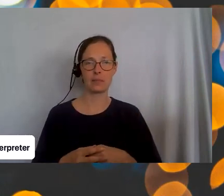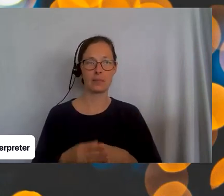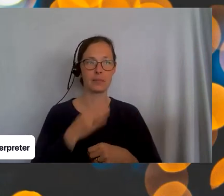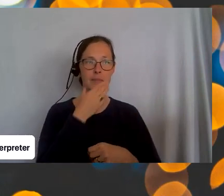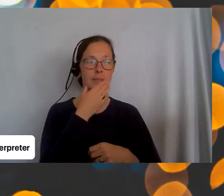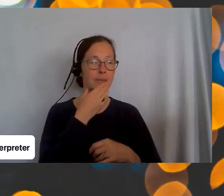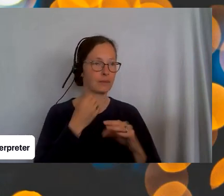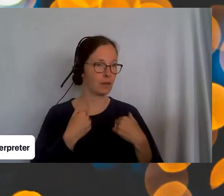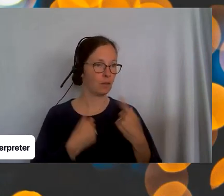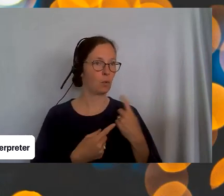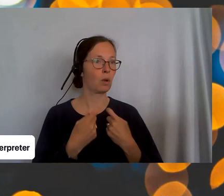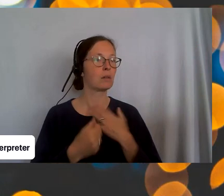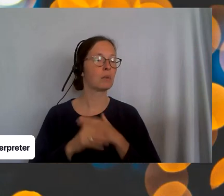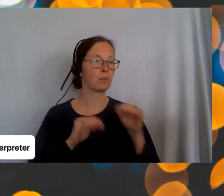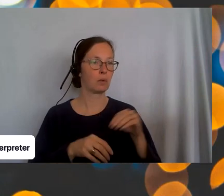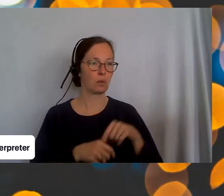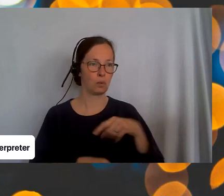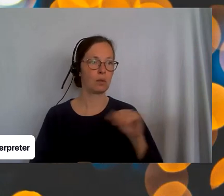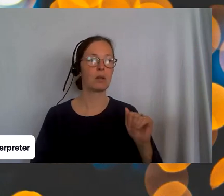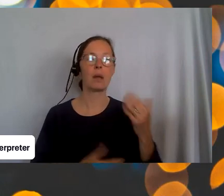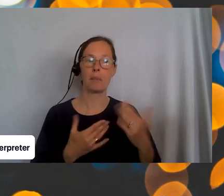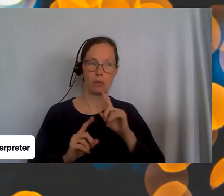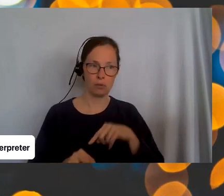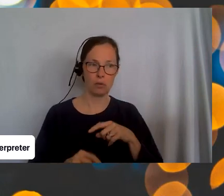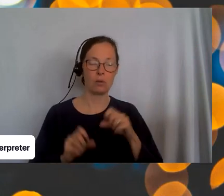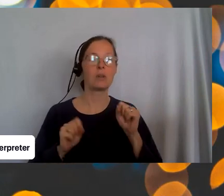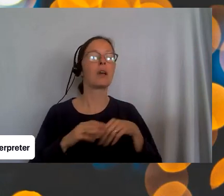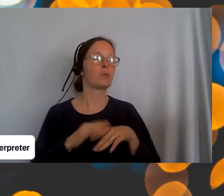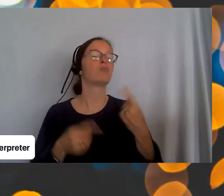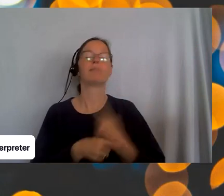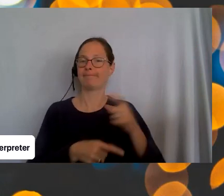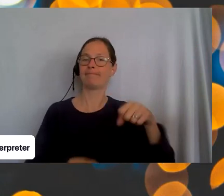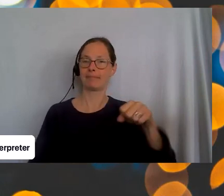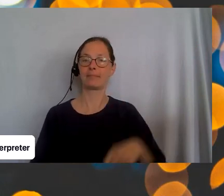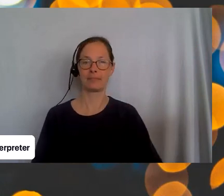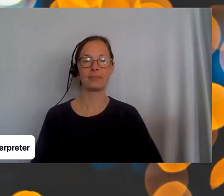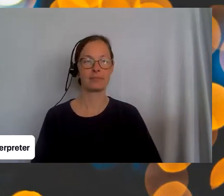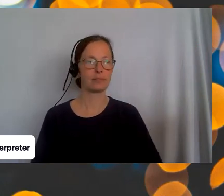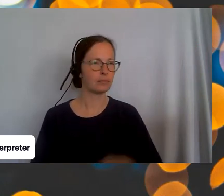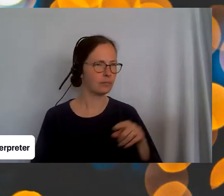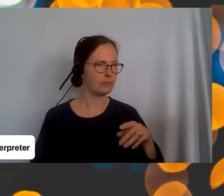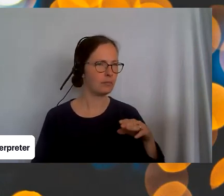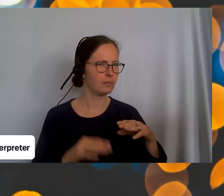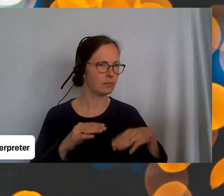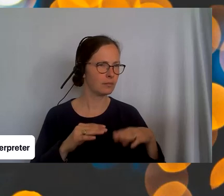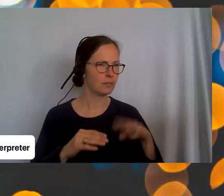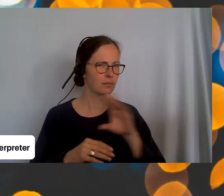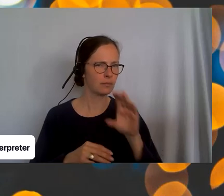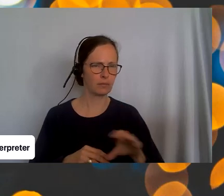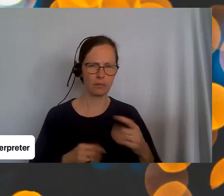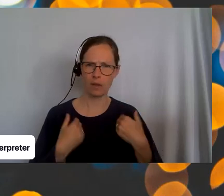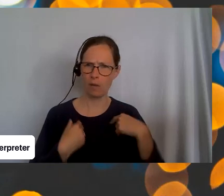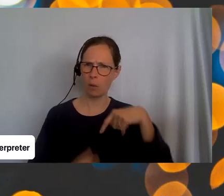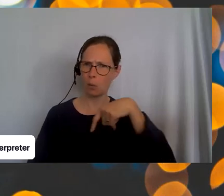If you have any questions, please put them in the Q&A and she might address them. You can access, yes. In the bottom of the Zoom, there's a Q&A